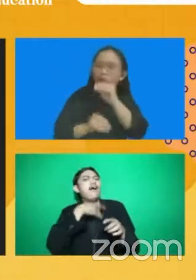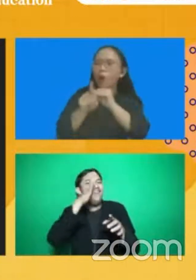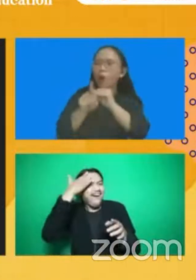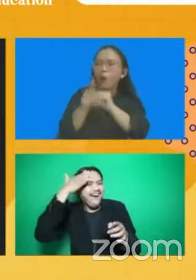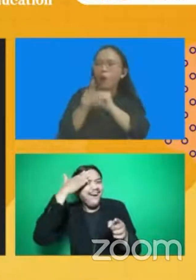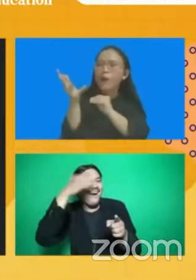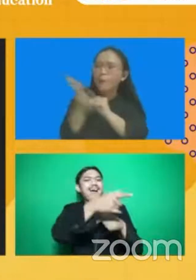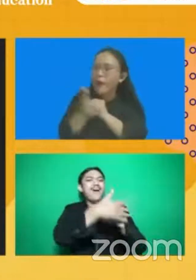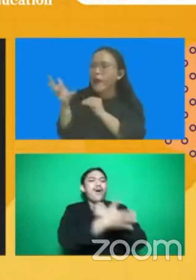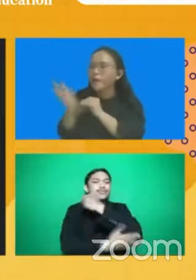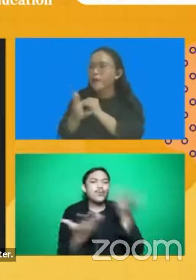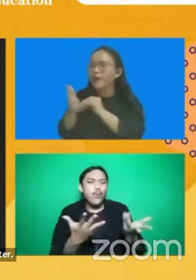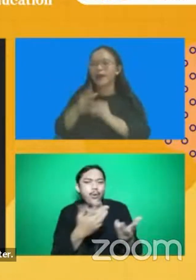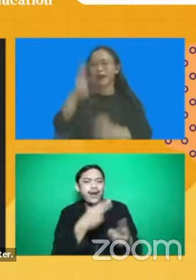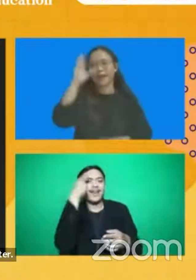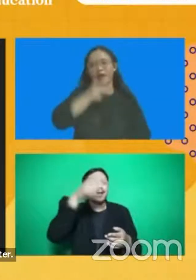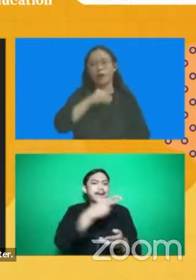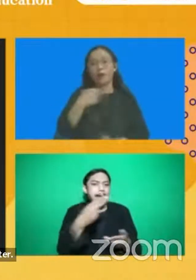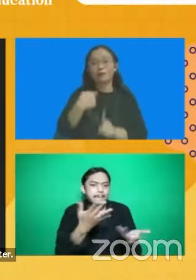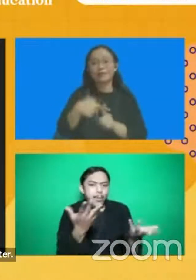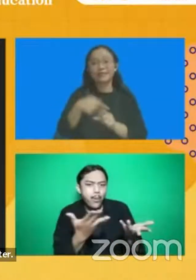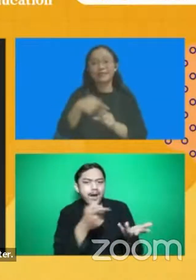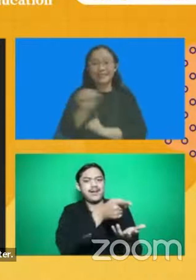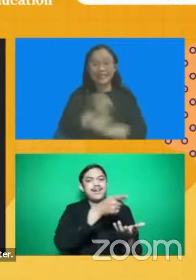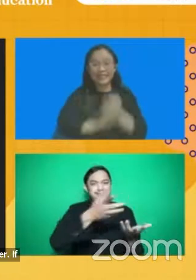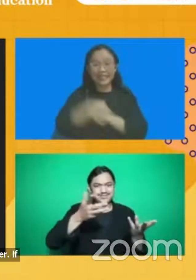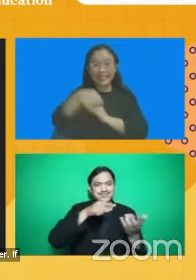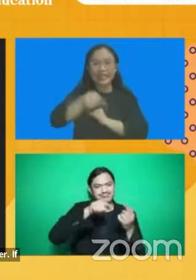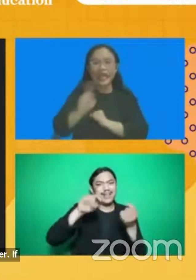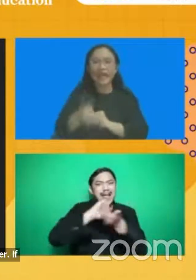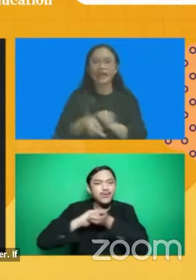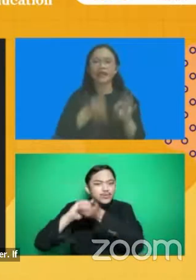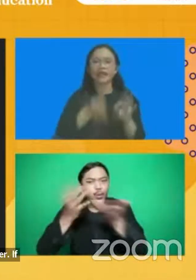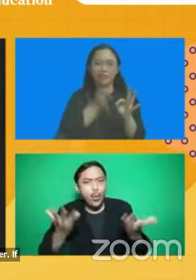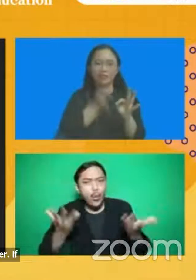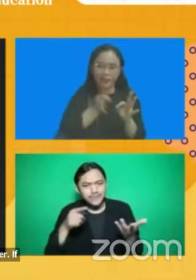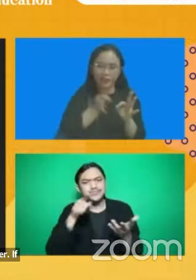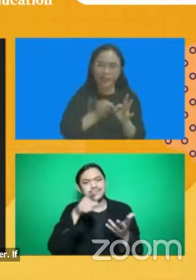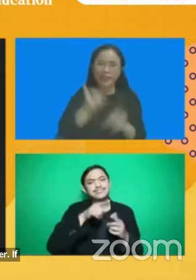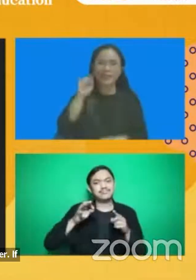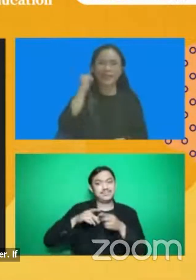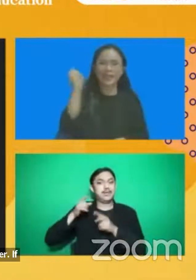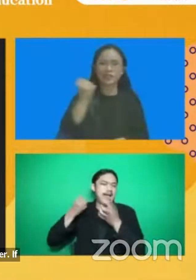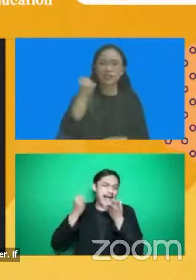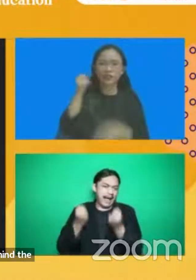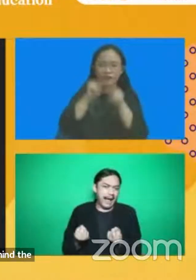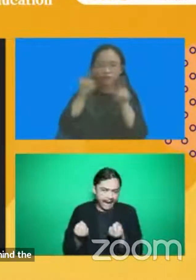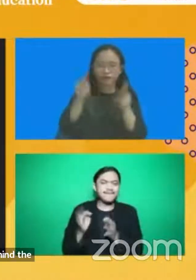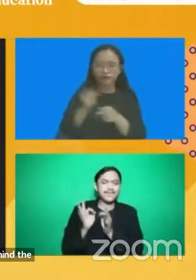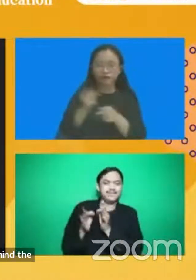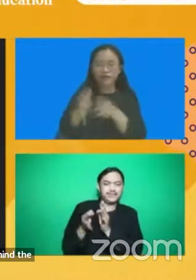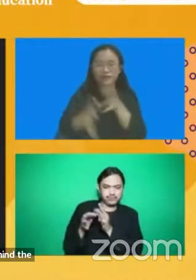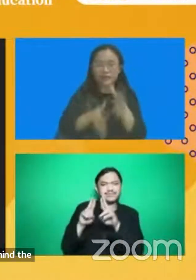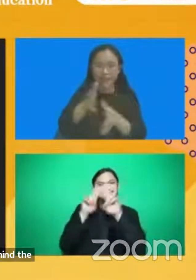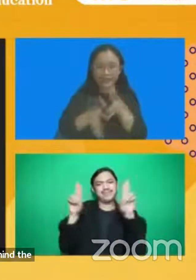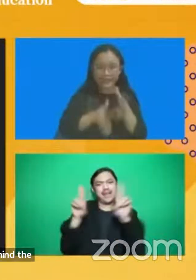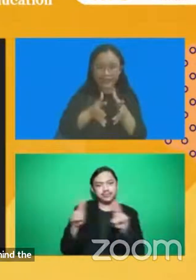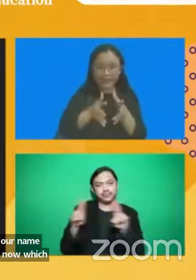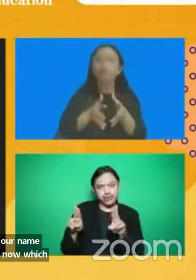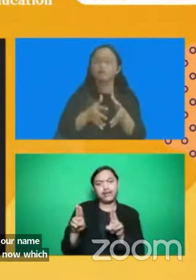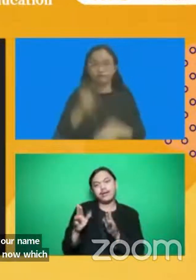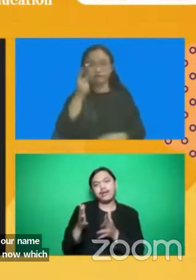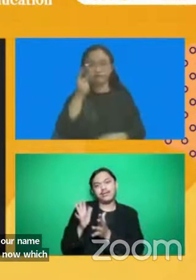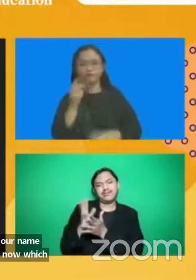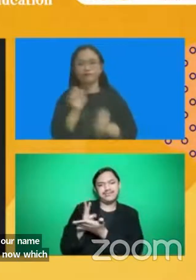those who need international sign interpreter, please put IS behind the country name, like name, underline